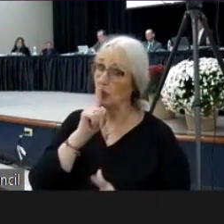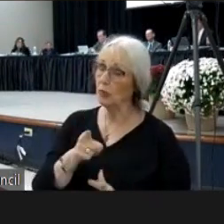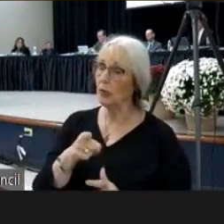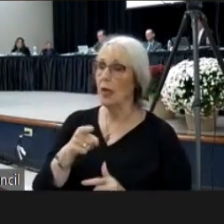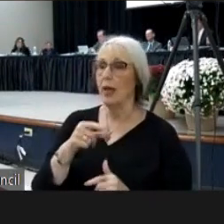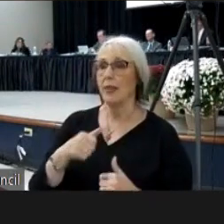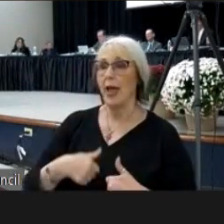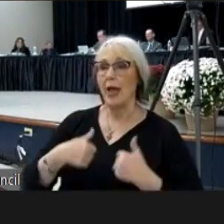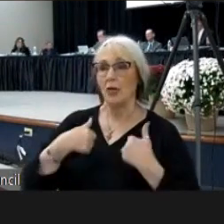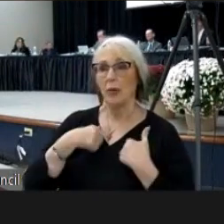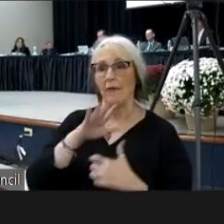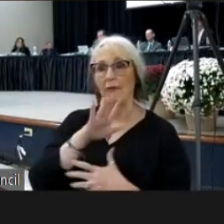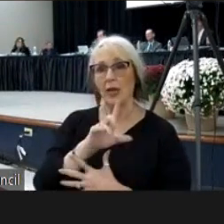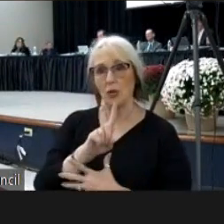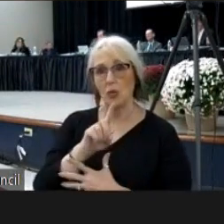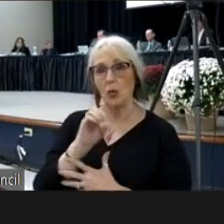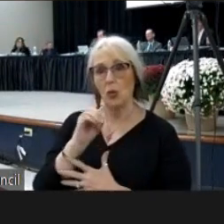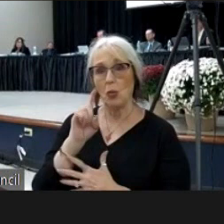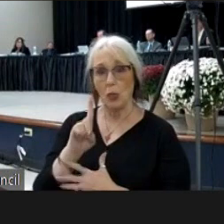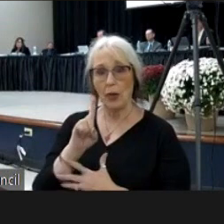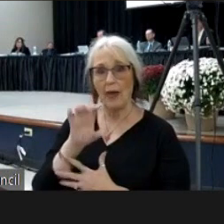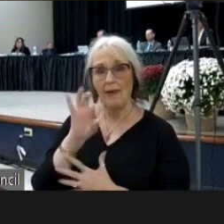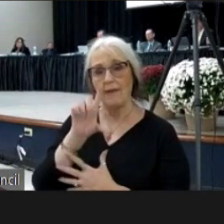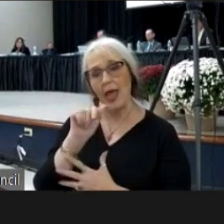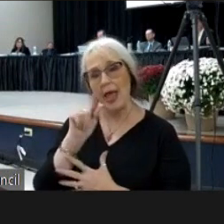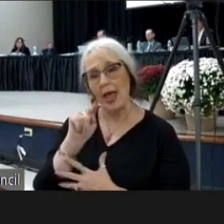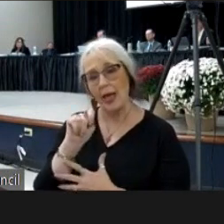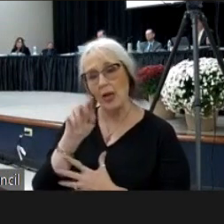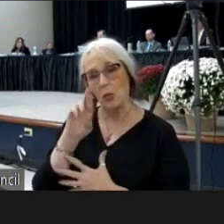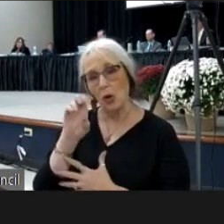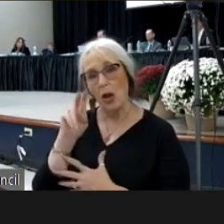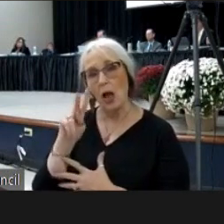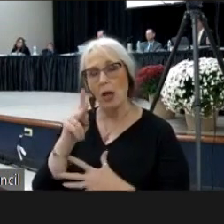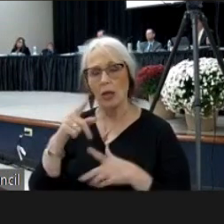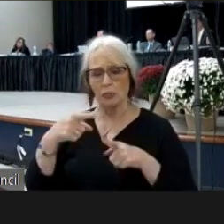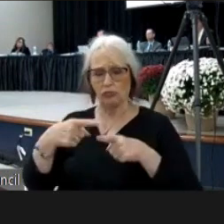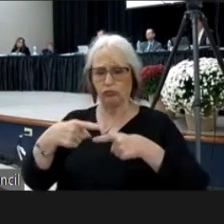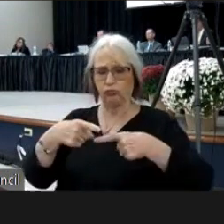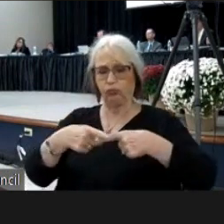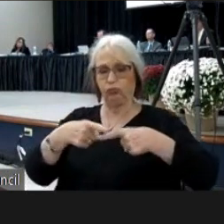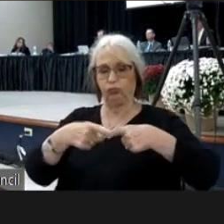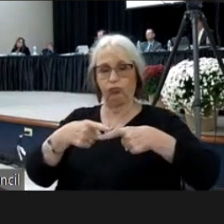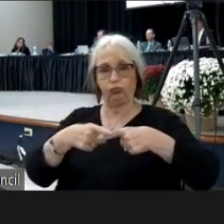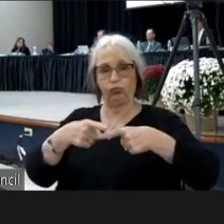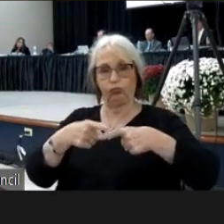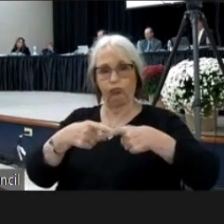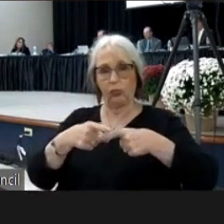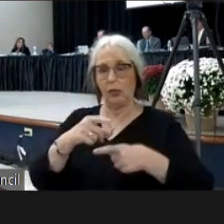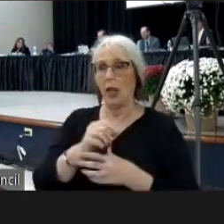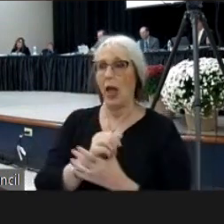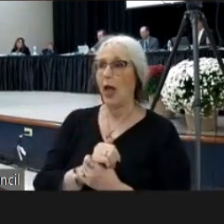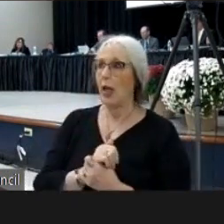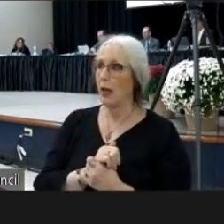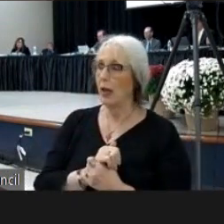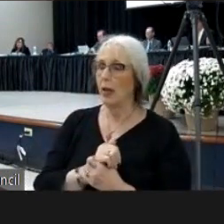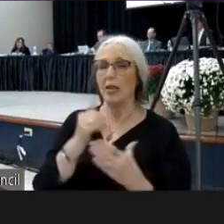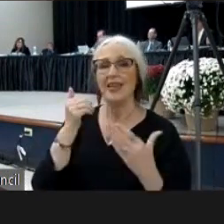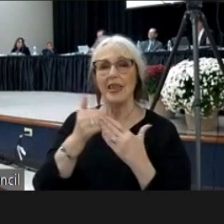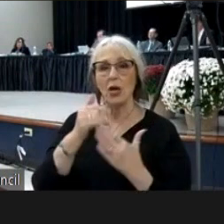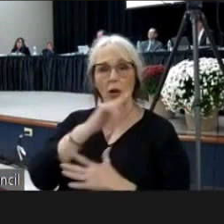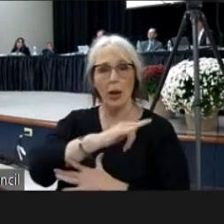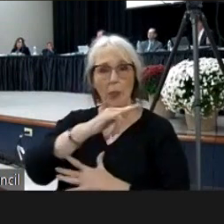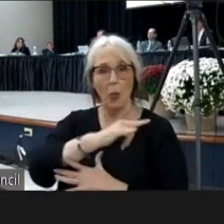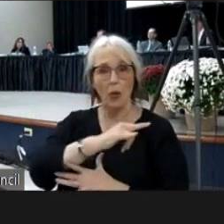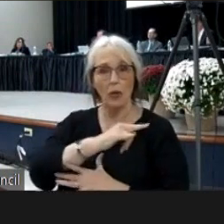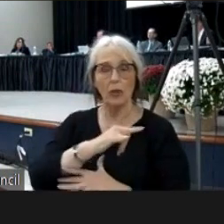at 5201 Flat Rock Road. It's more or less the intersection of Flat Rock and Skeet-Eason, right there by the airport. And there's